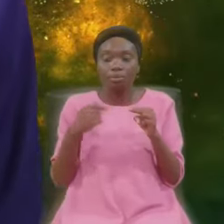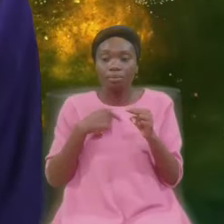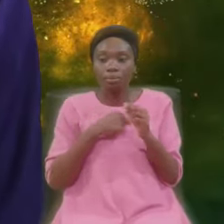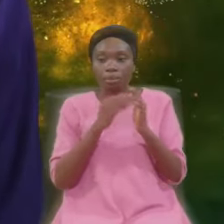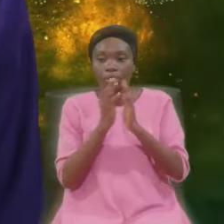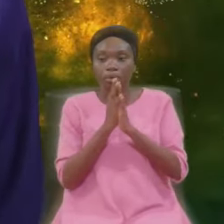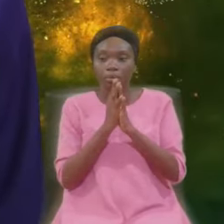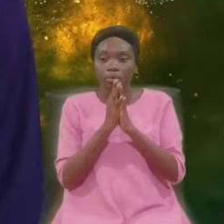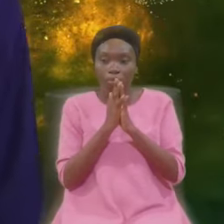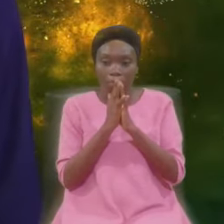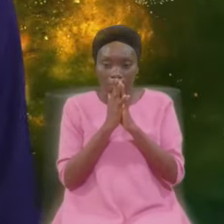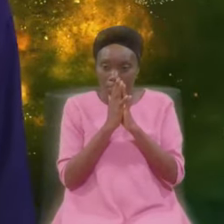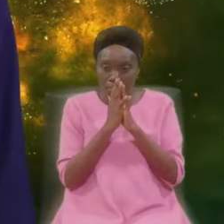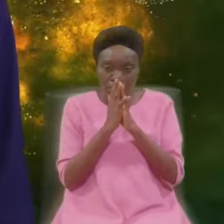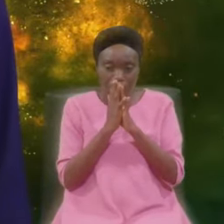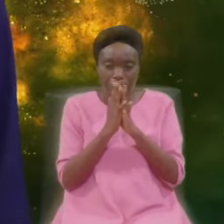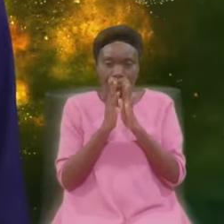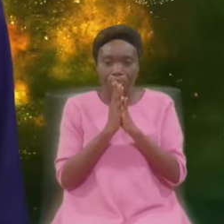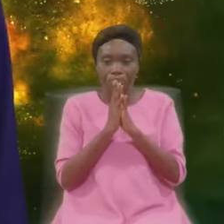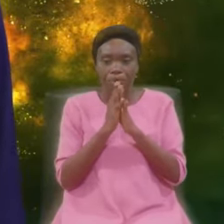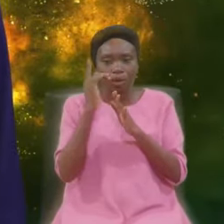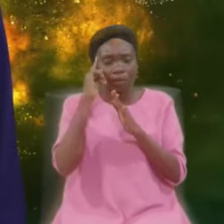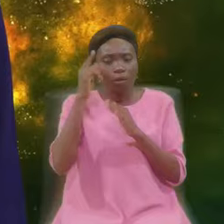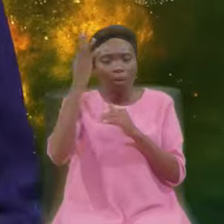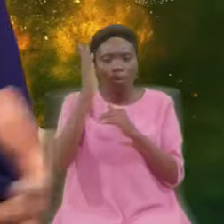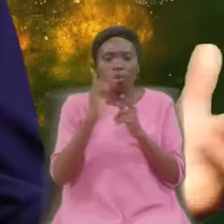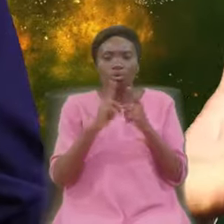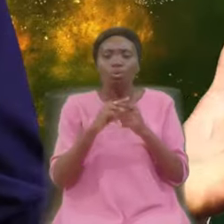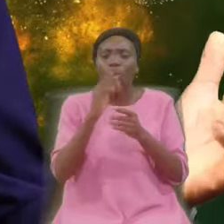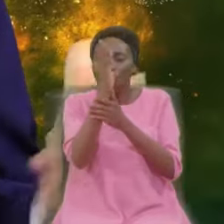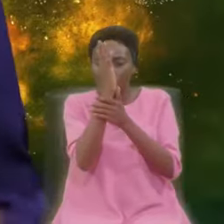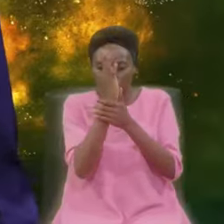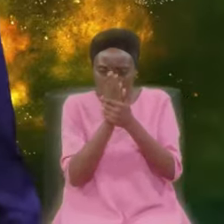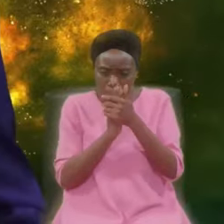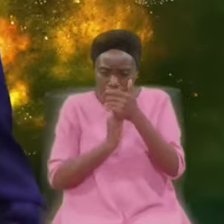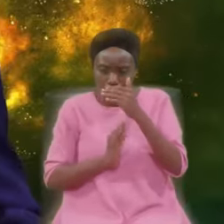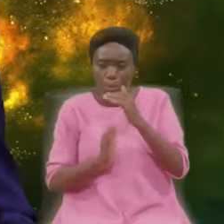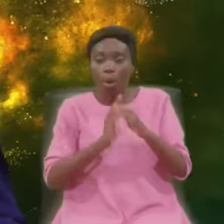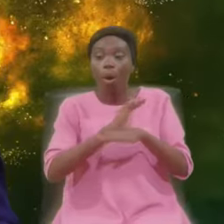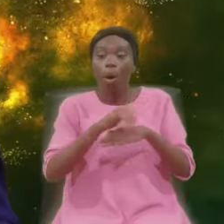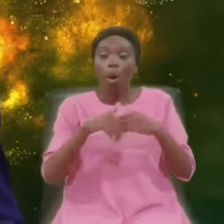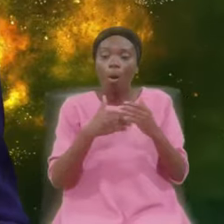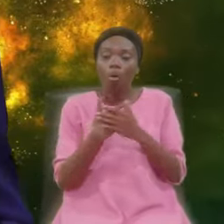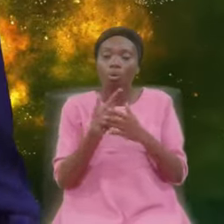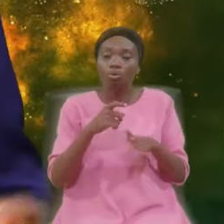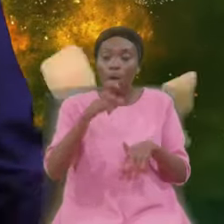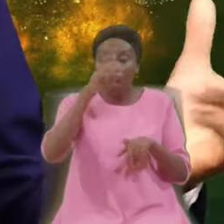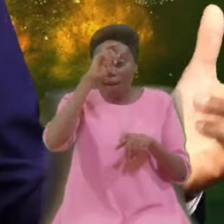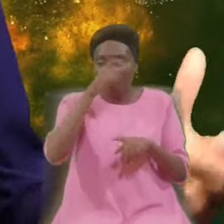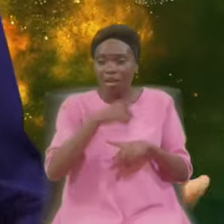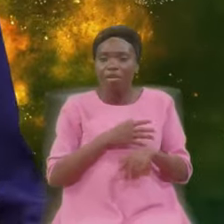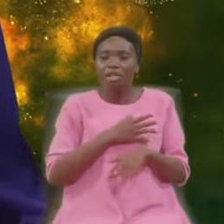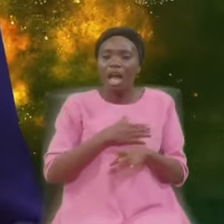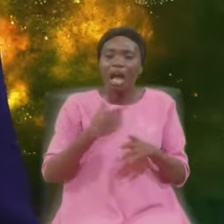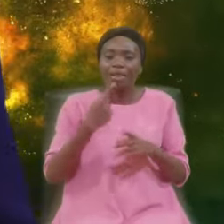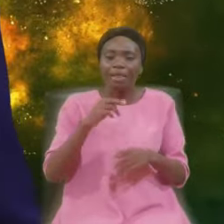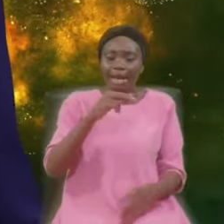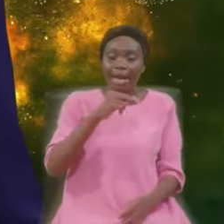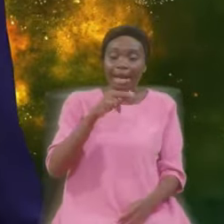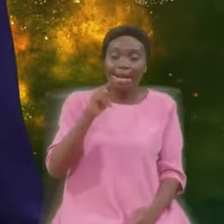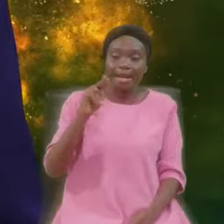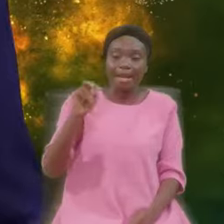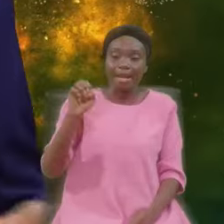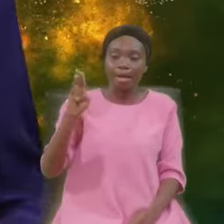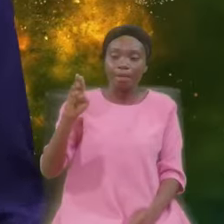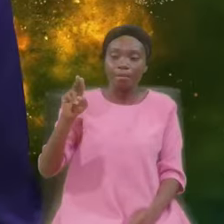we pray. Pray for God to humble all the pharaohs and the Nebuchadnezzars